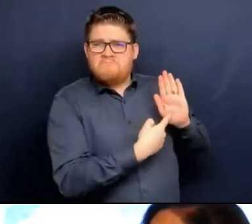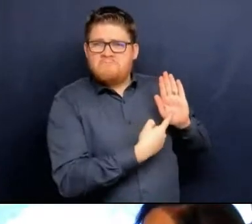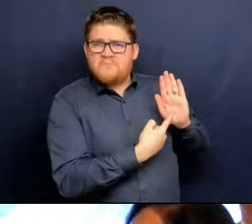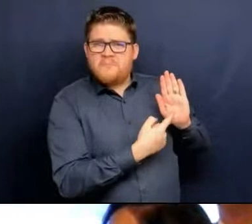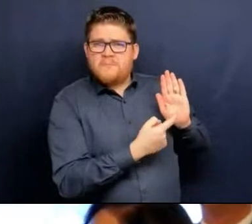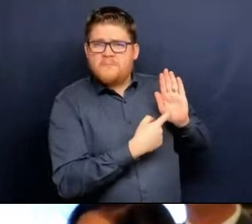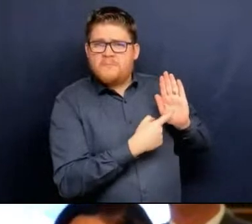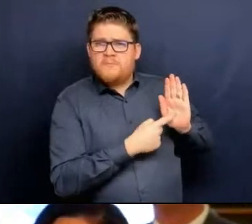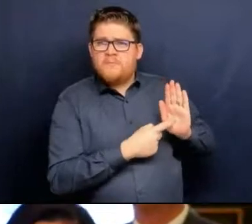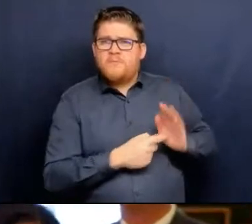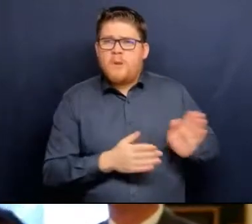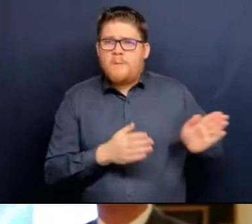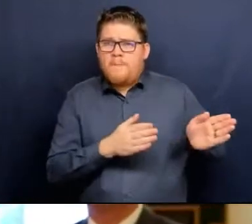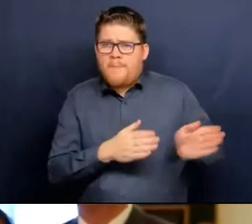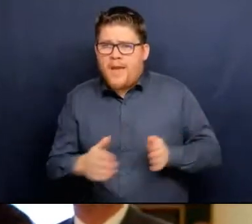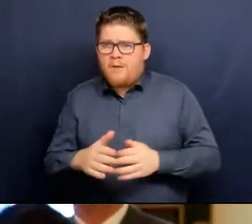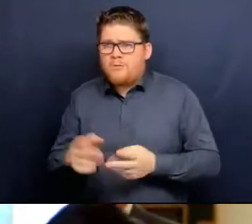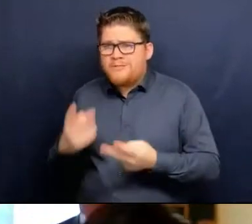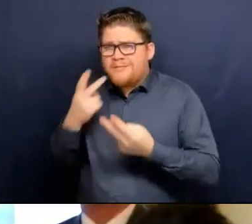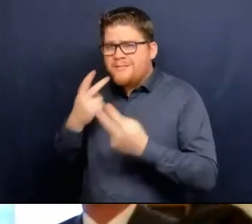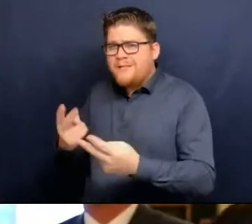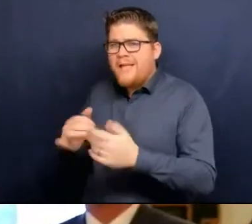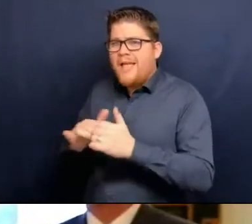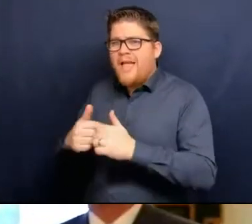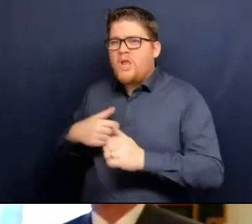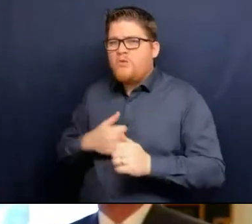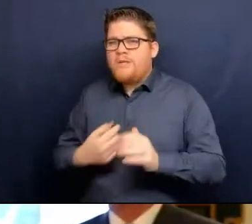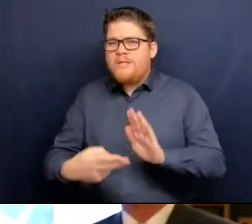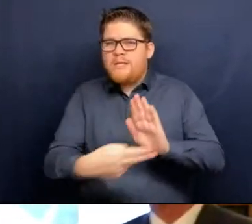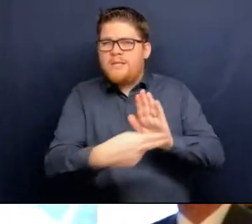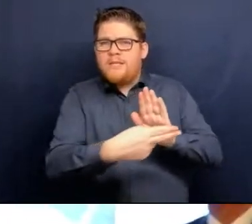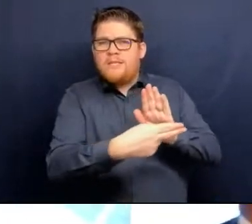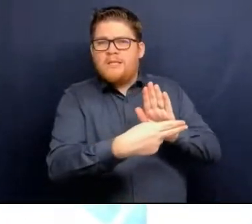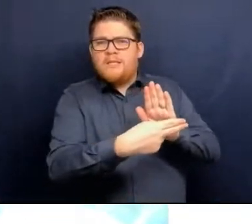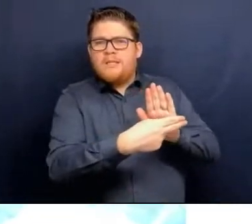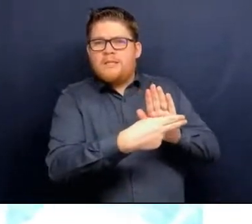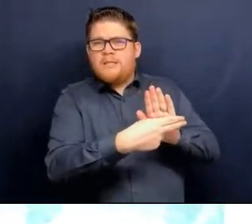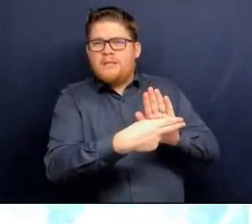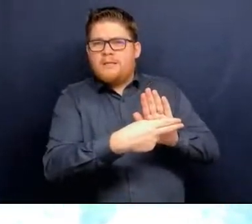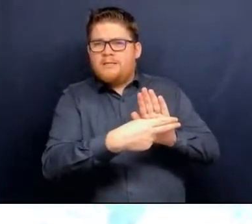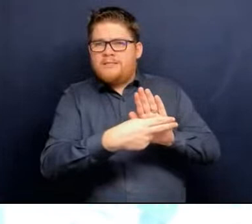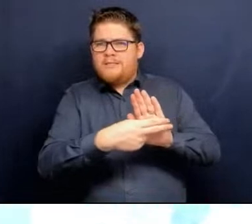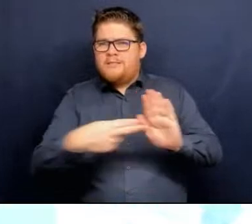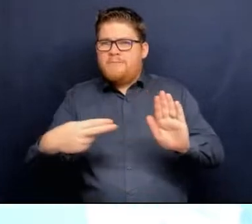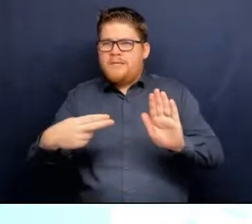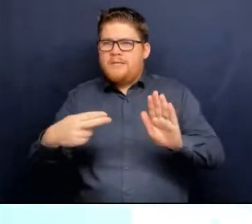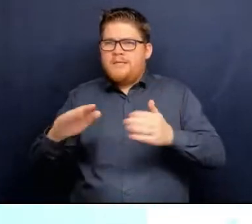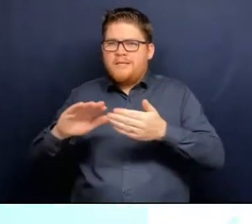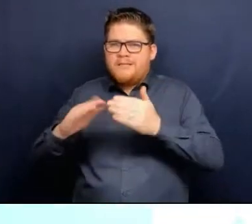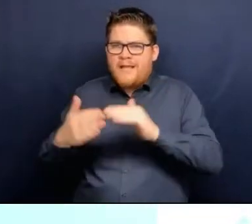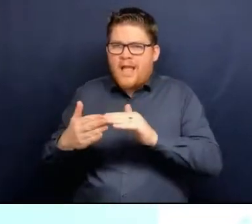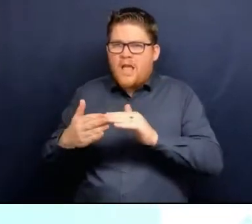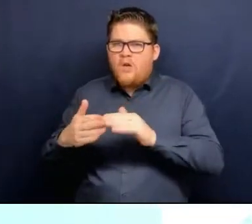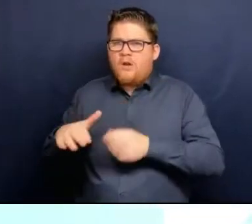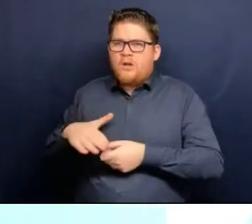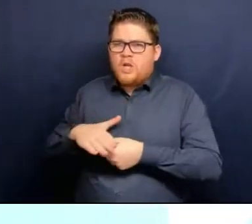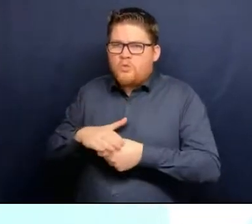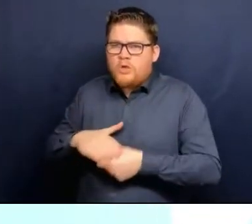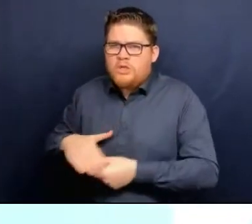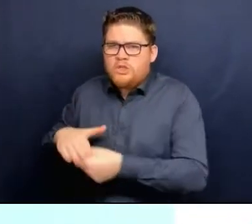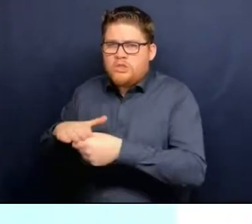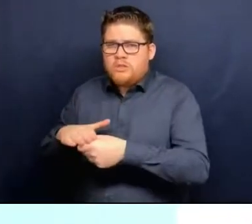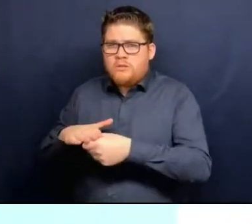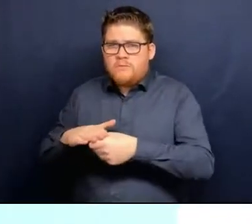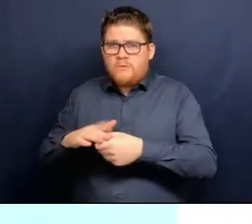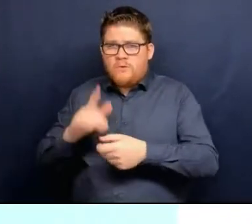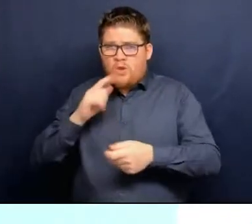regional districts. Are we going to rename a whole bunch of towns and regional districts in the province? Well, we're doing that